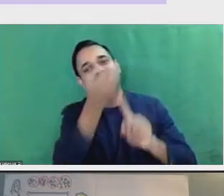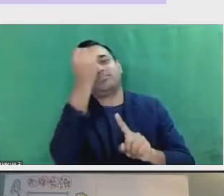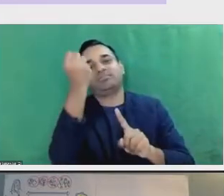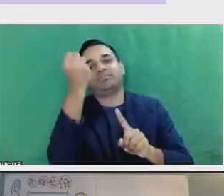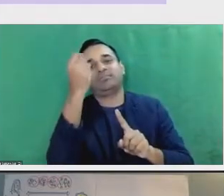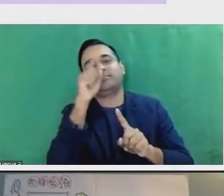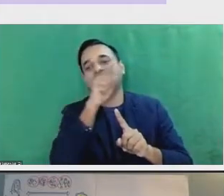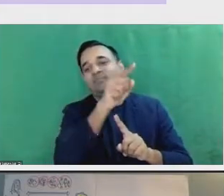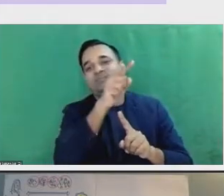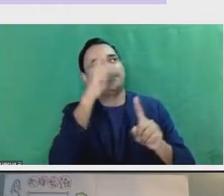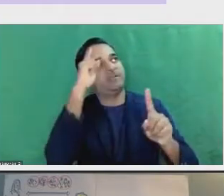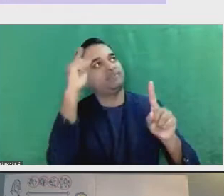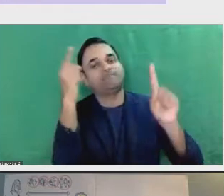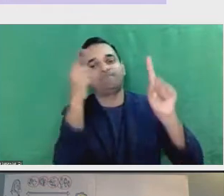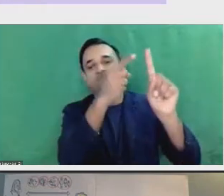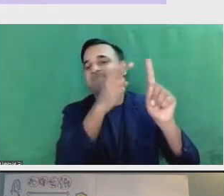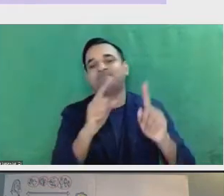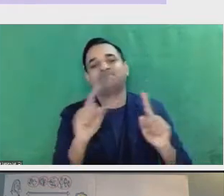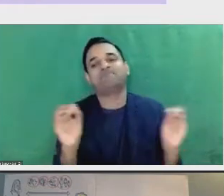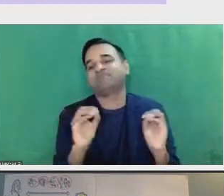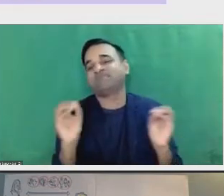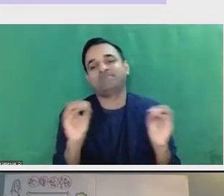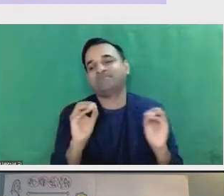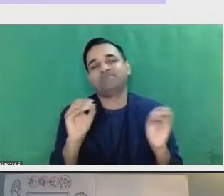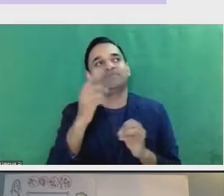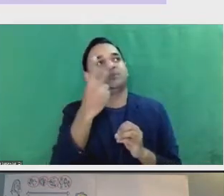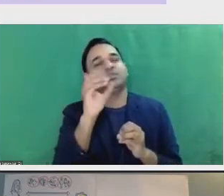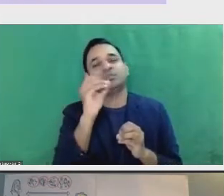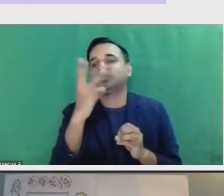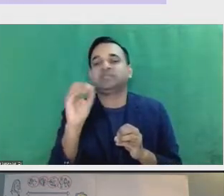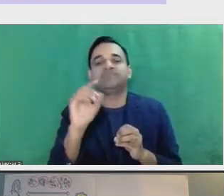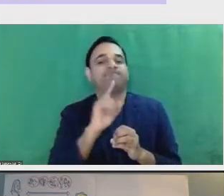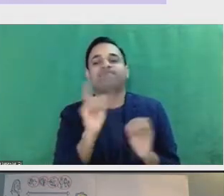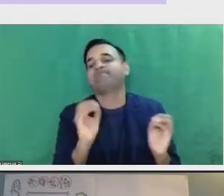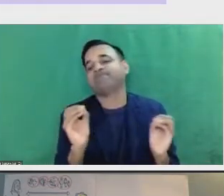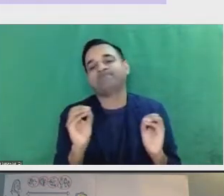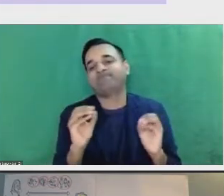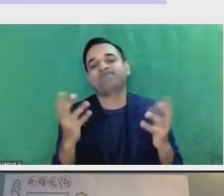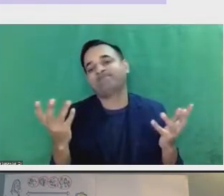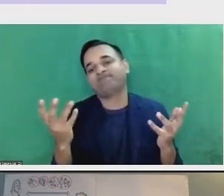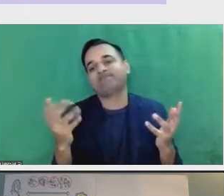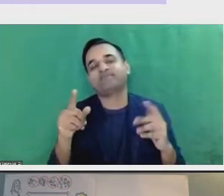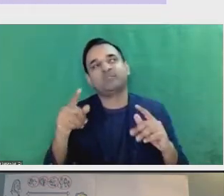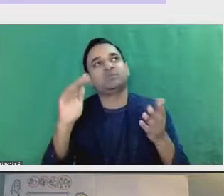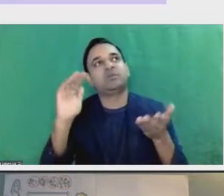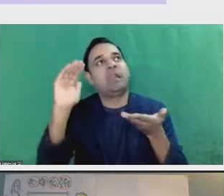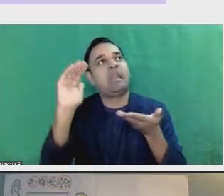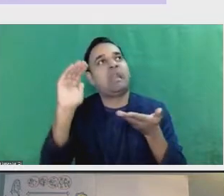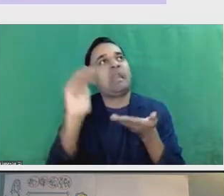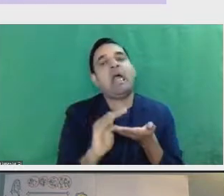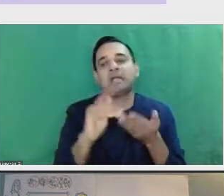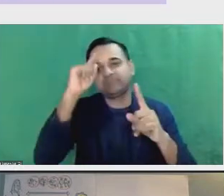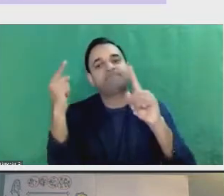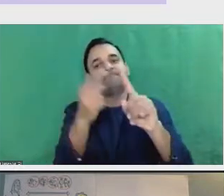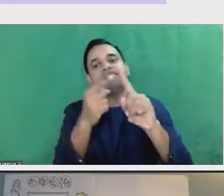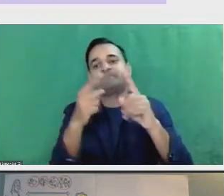and even less with our ambitious framework for protection of biodiversity. Thank you very much.